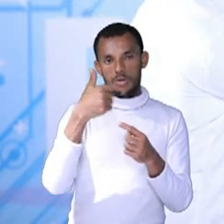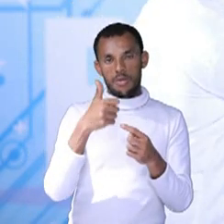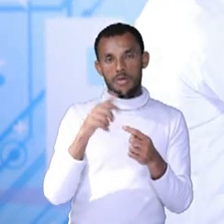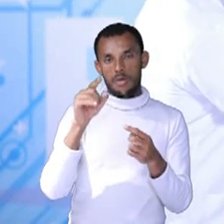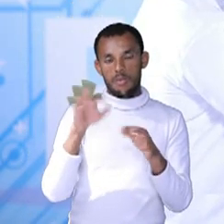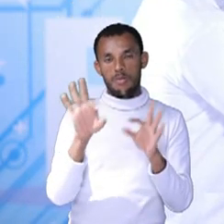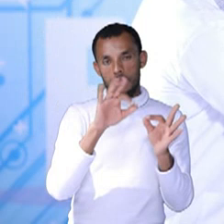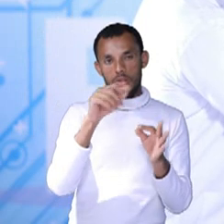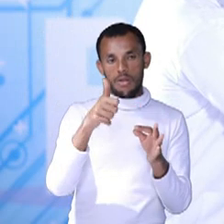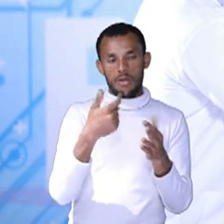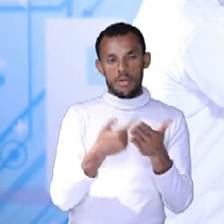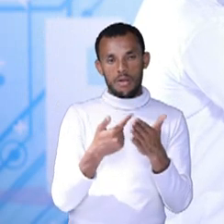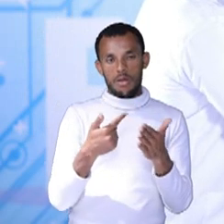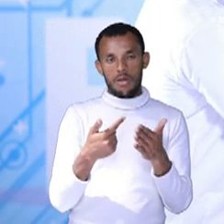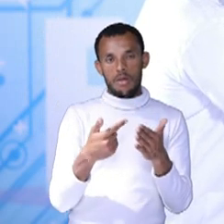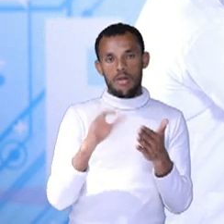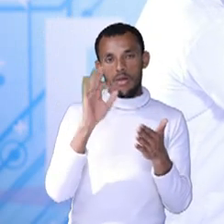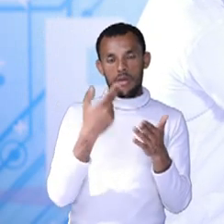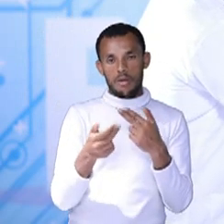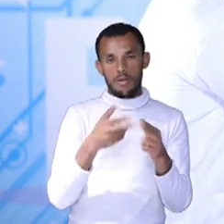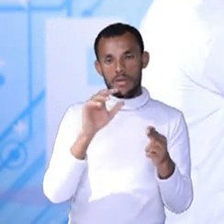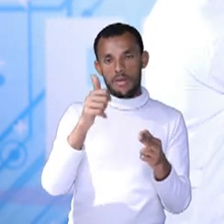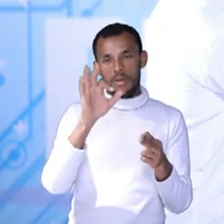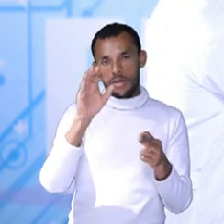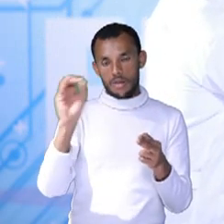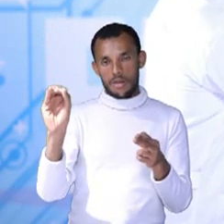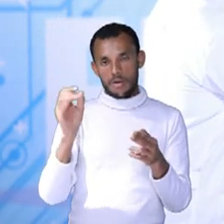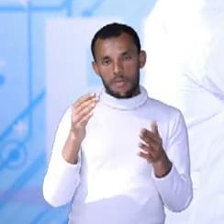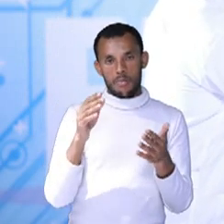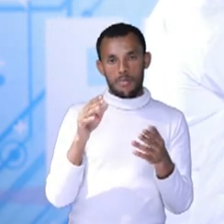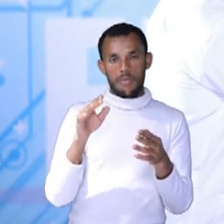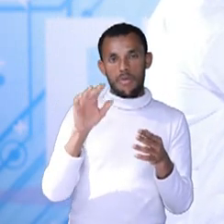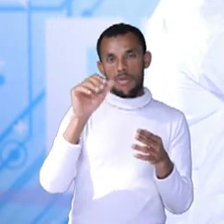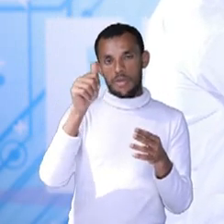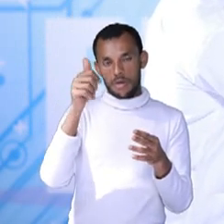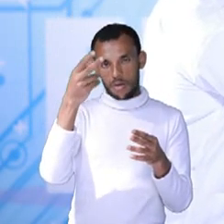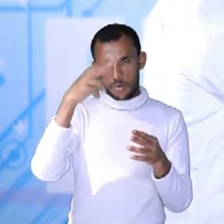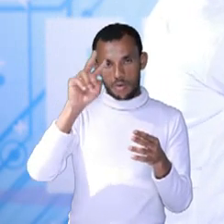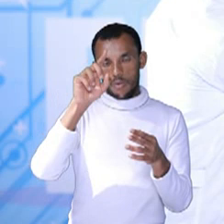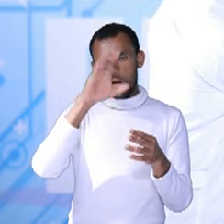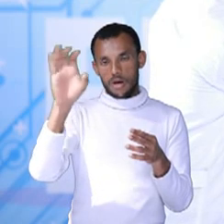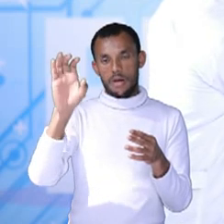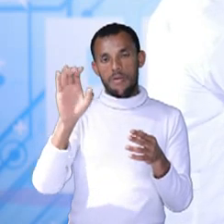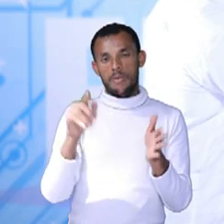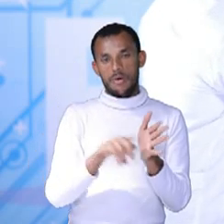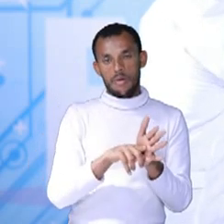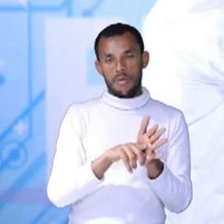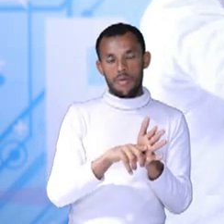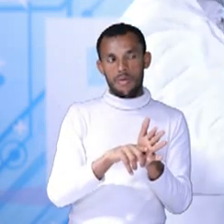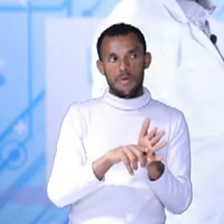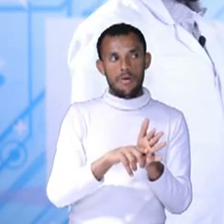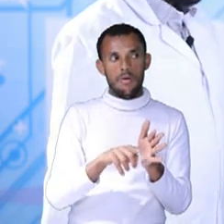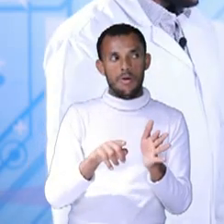When you put 10 here, it's this 9 times 10 is 90. When you put 10 here, 10 squared, it's 100 over 4. Minus, when you put